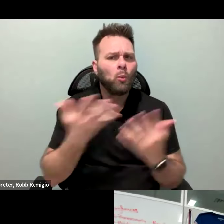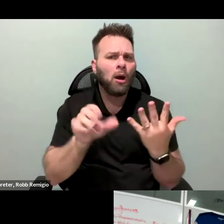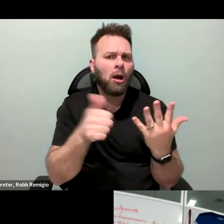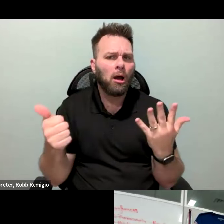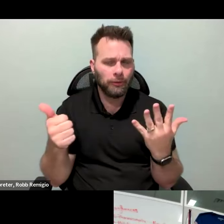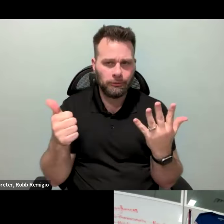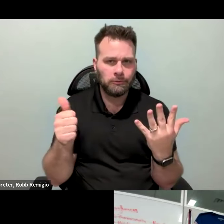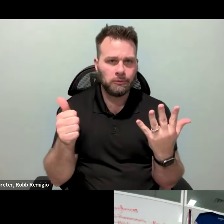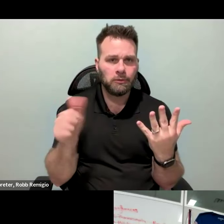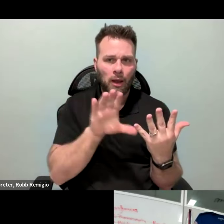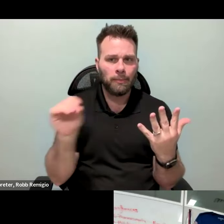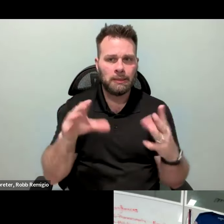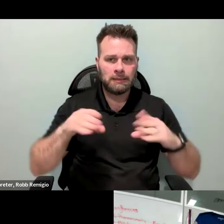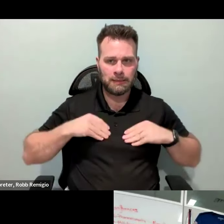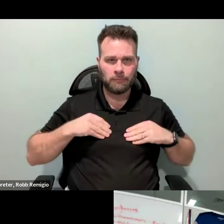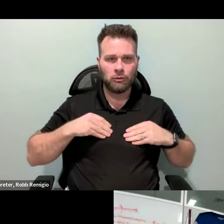other insurance